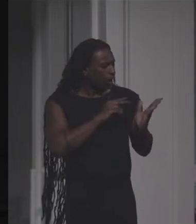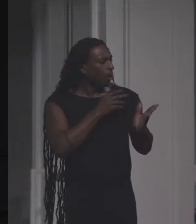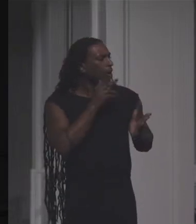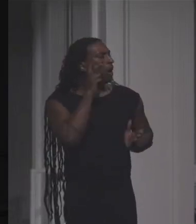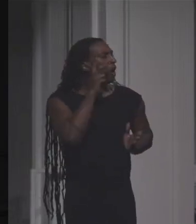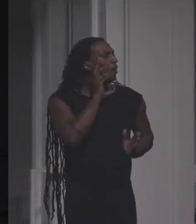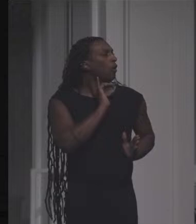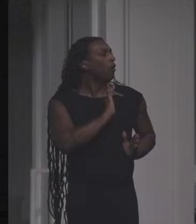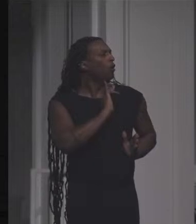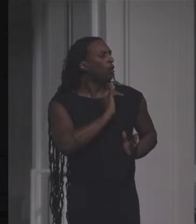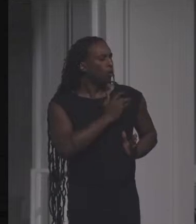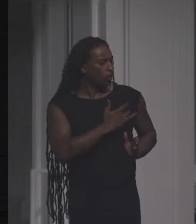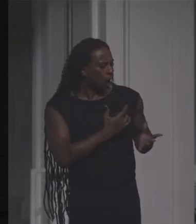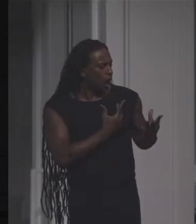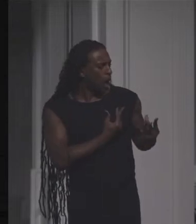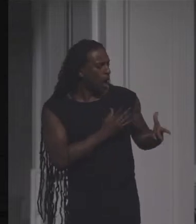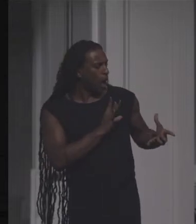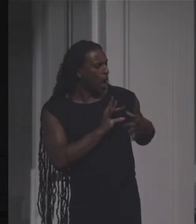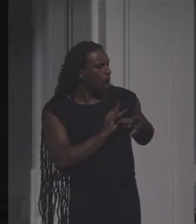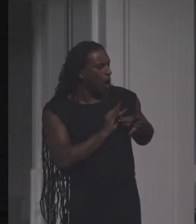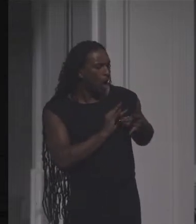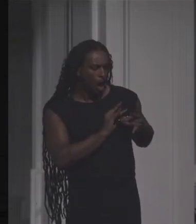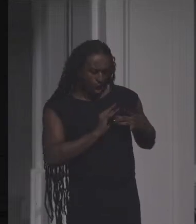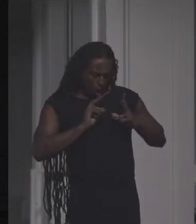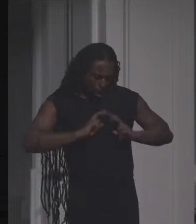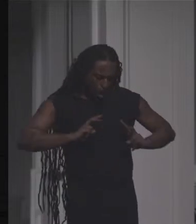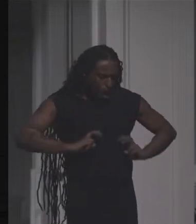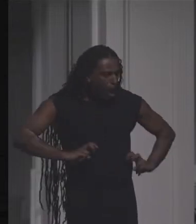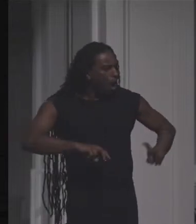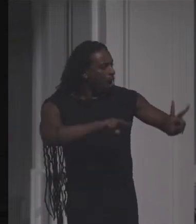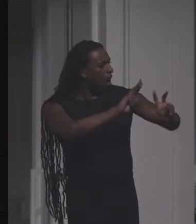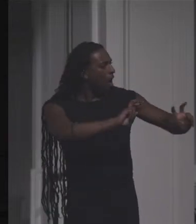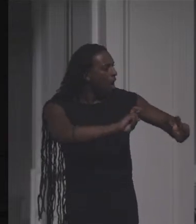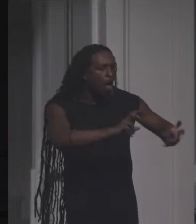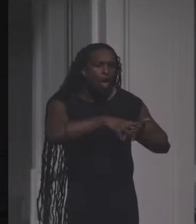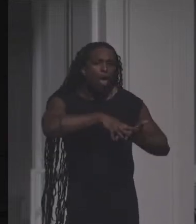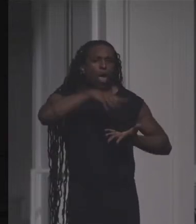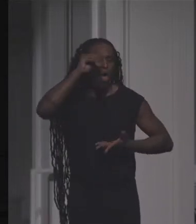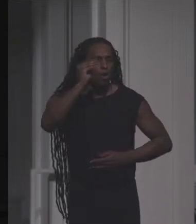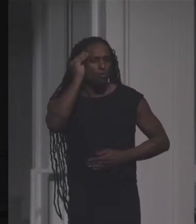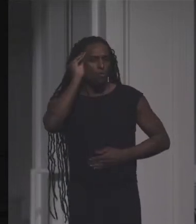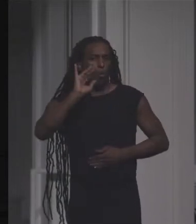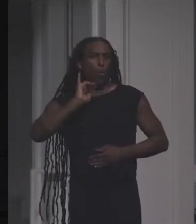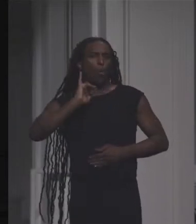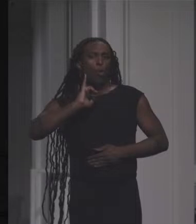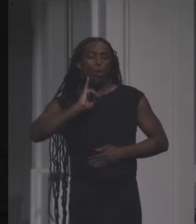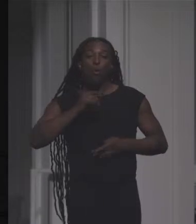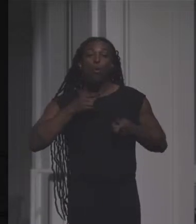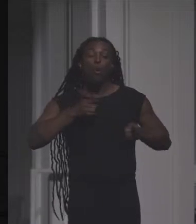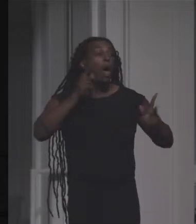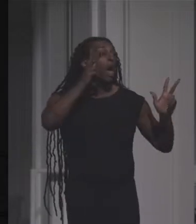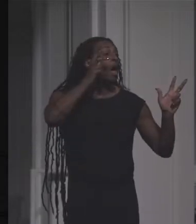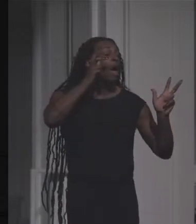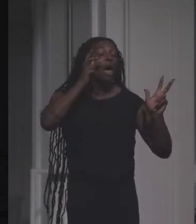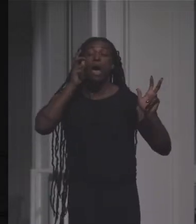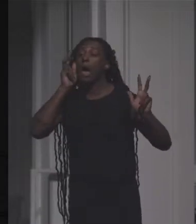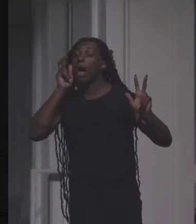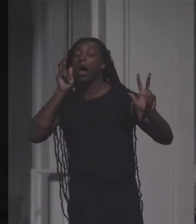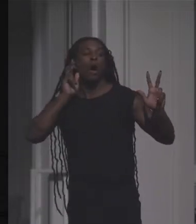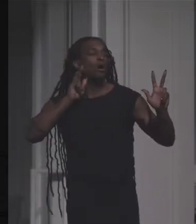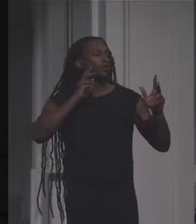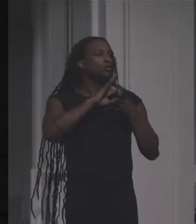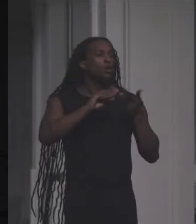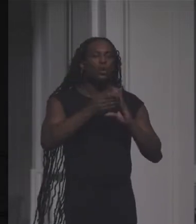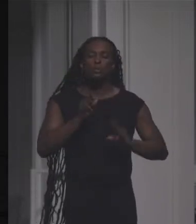and teach us about each other. And as we absorb these stories, we unconsciously absorb the values